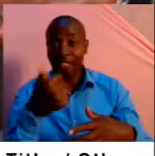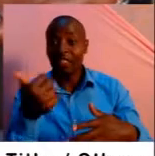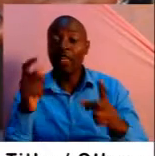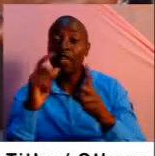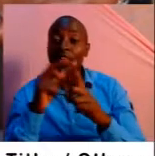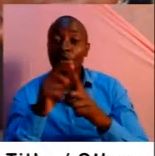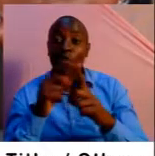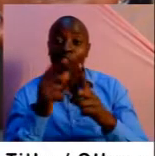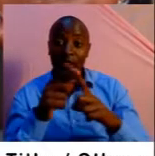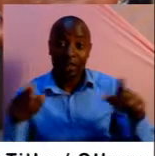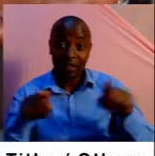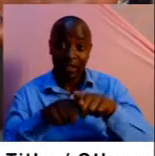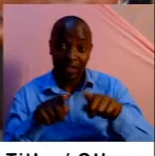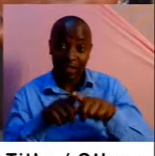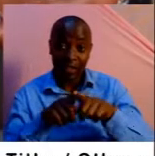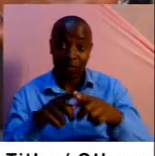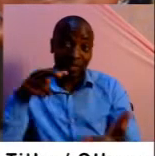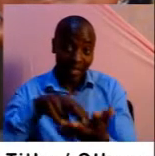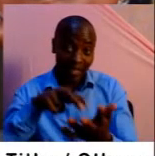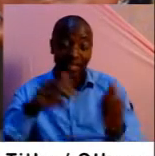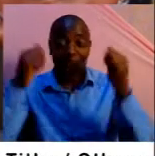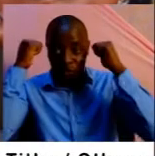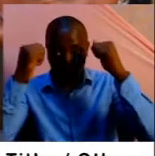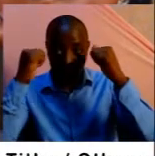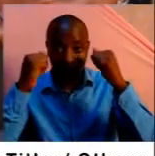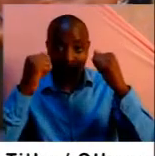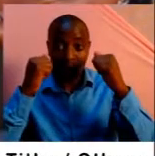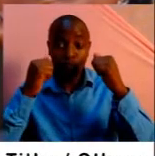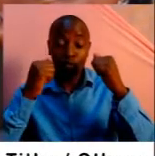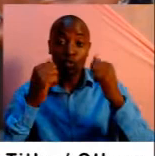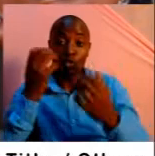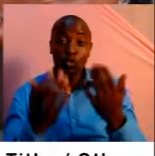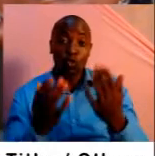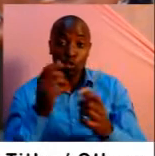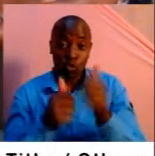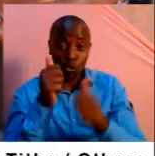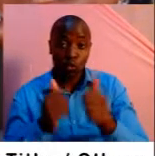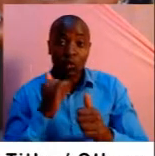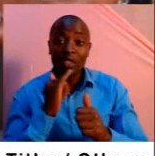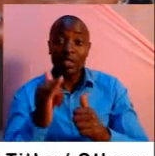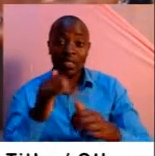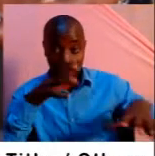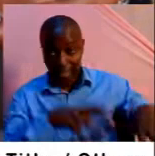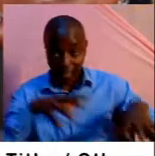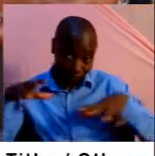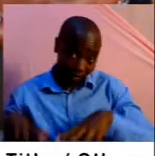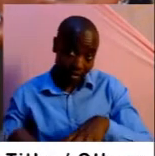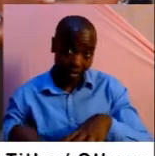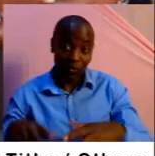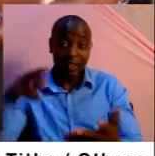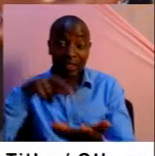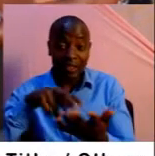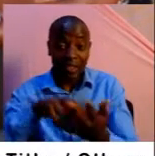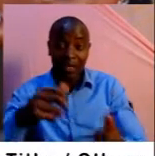also associate with standing firm, which is enduring. So the one who endures will stand firm to the